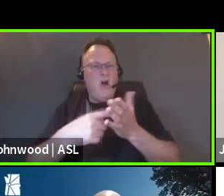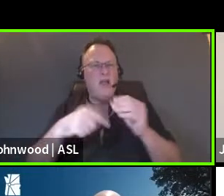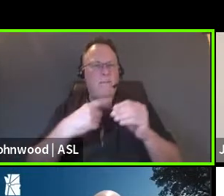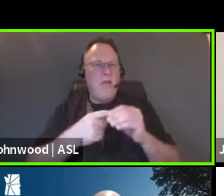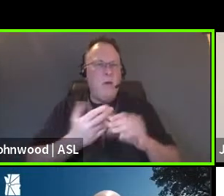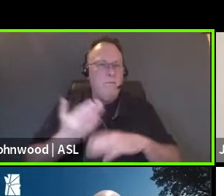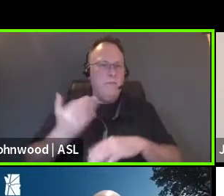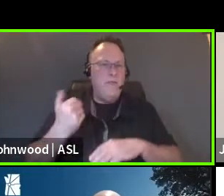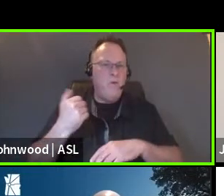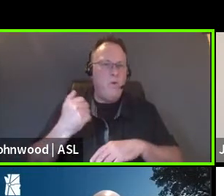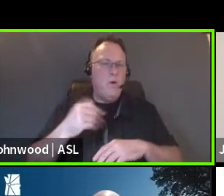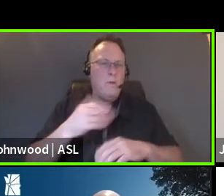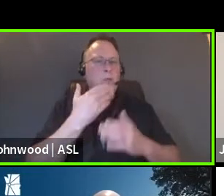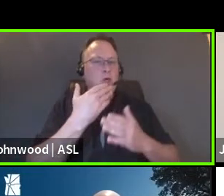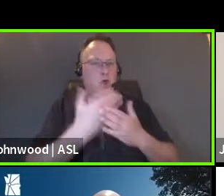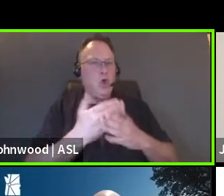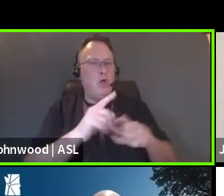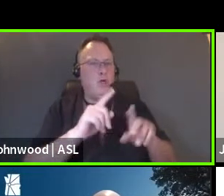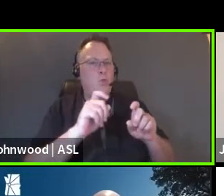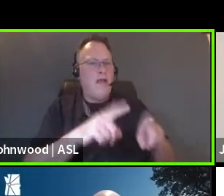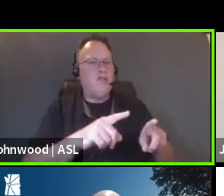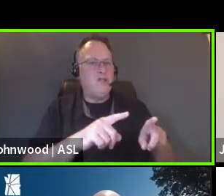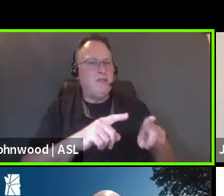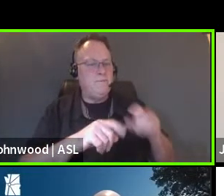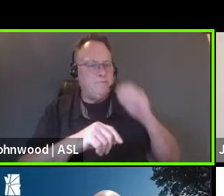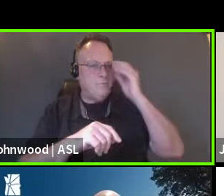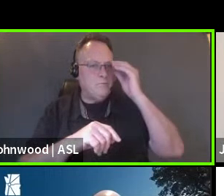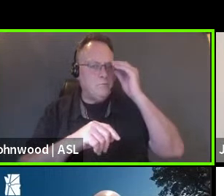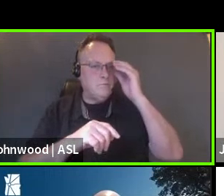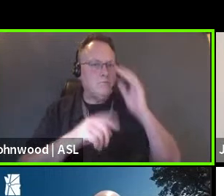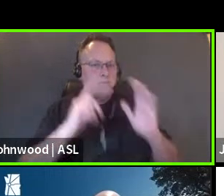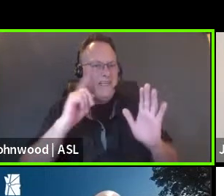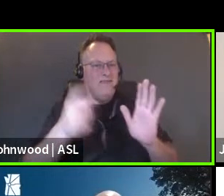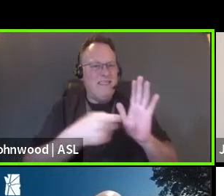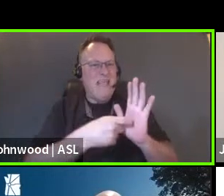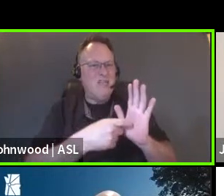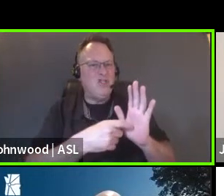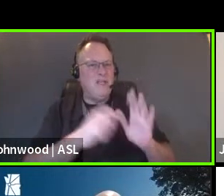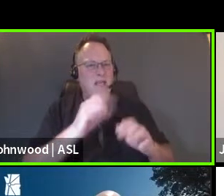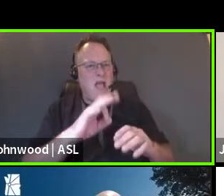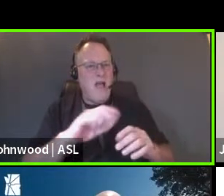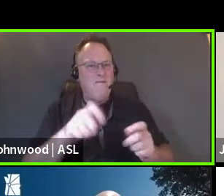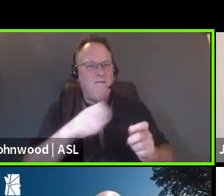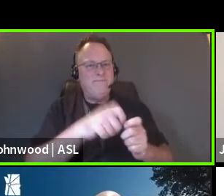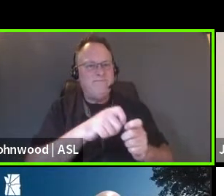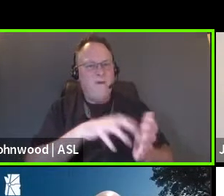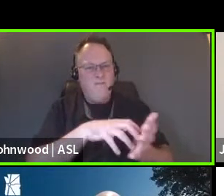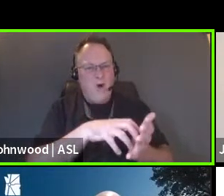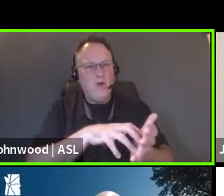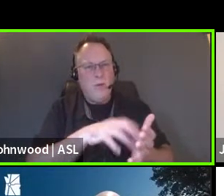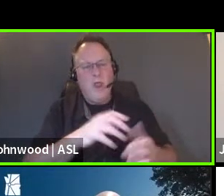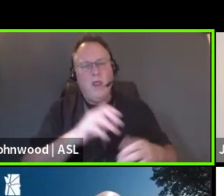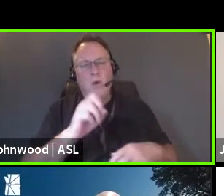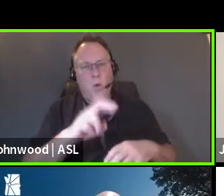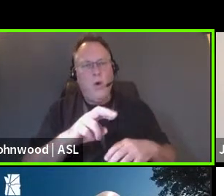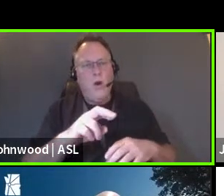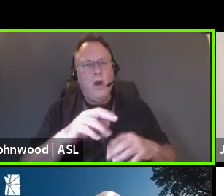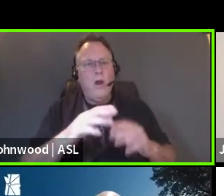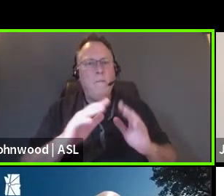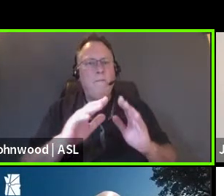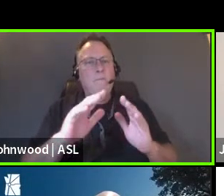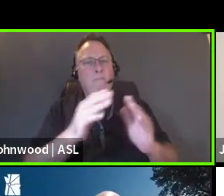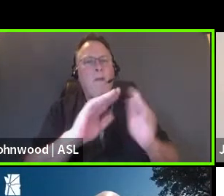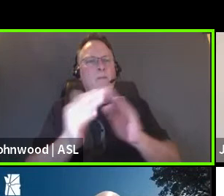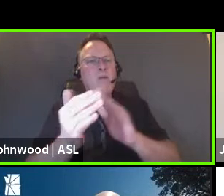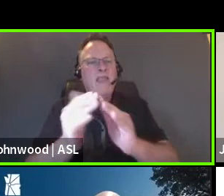and absolutely the identification of particularly vulnerable or populations that we